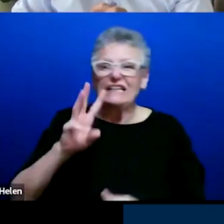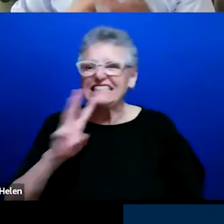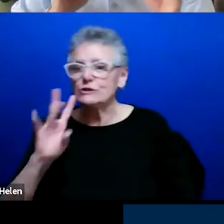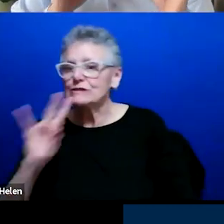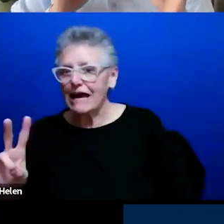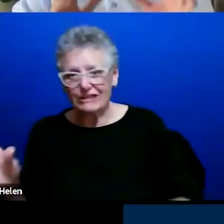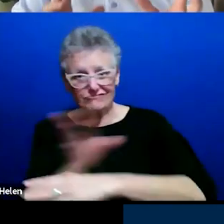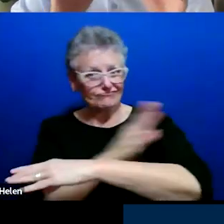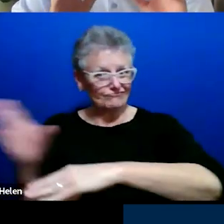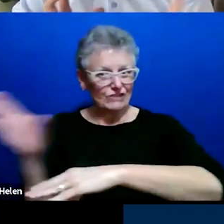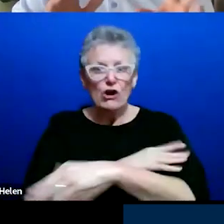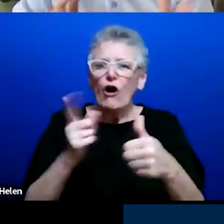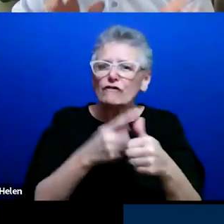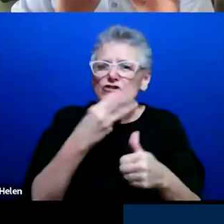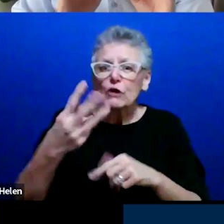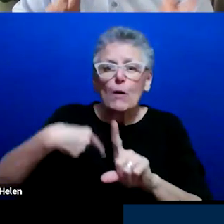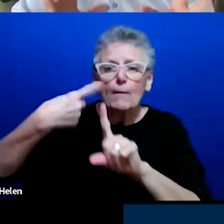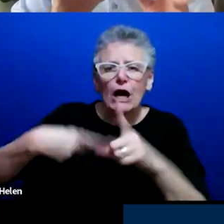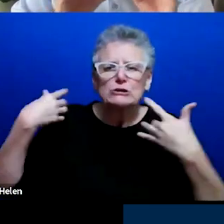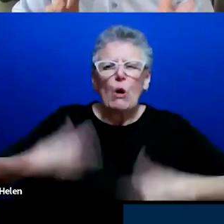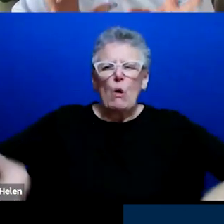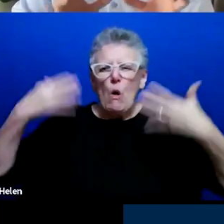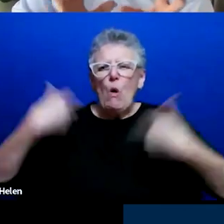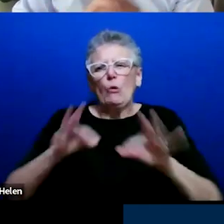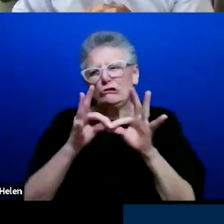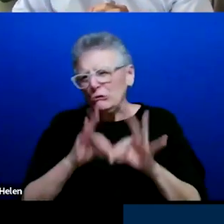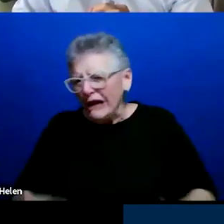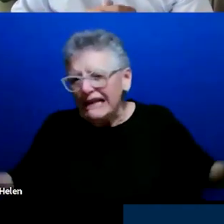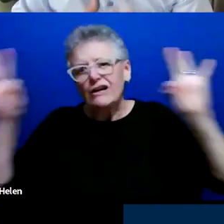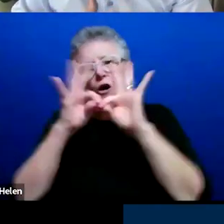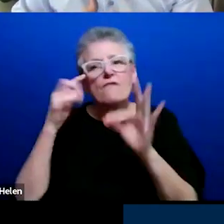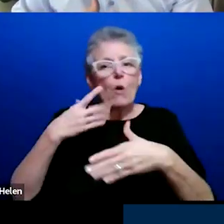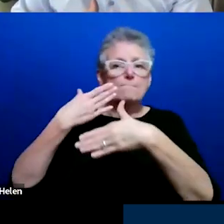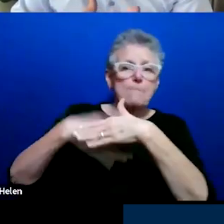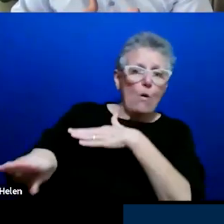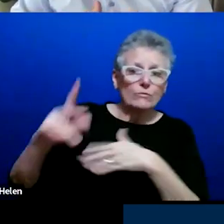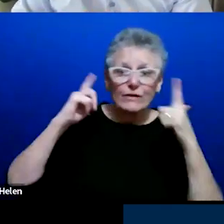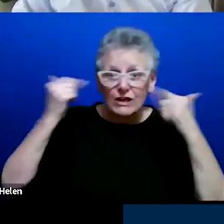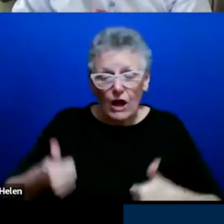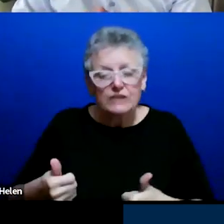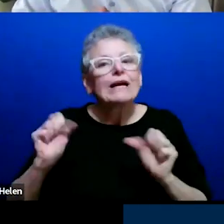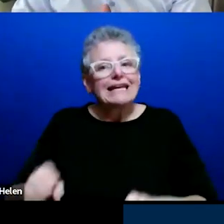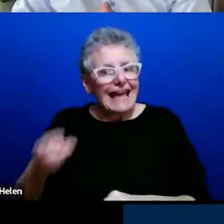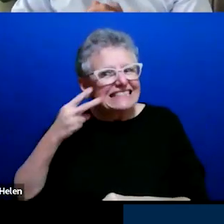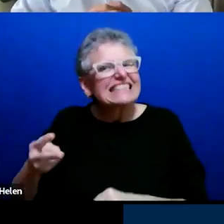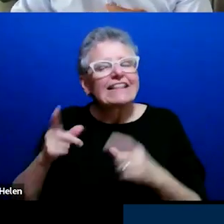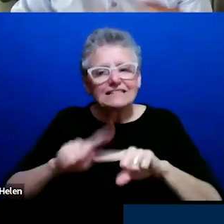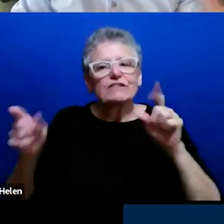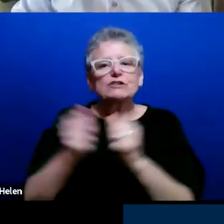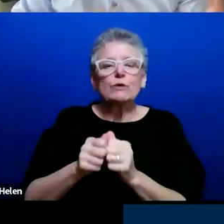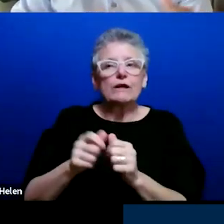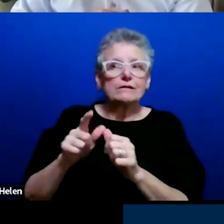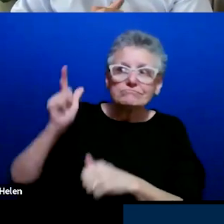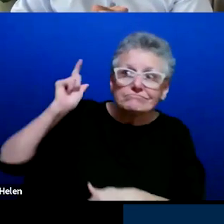age. Those first few months are absolutely critical. We can tell the difference in long-term speech and language outcomes a